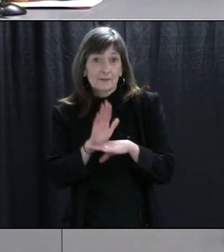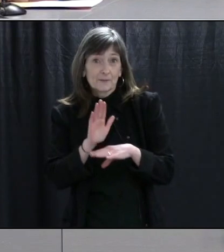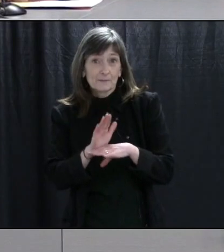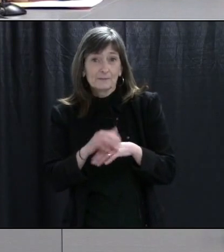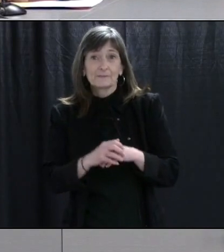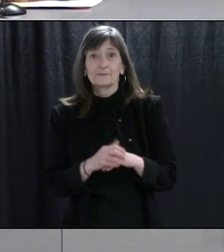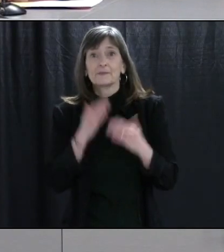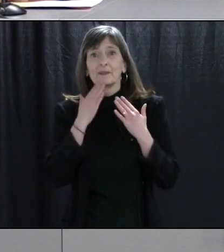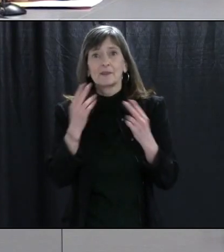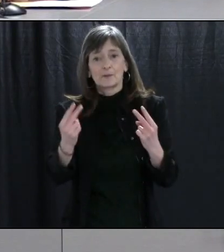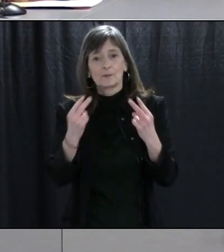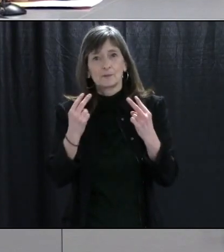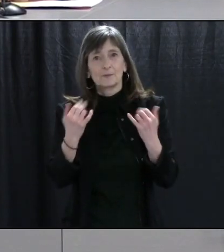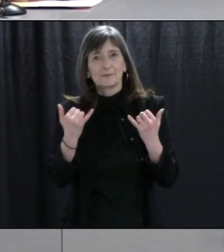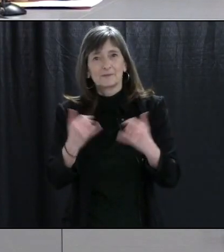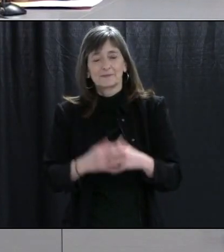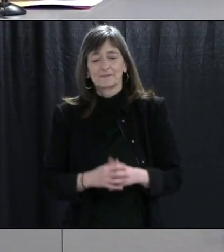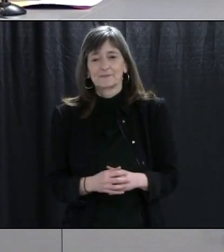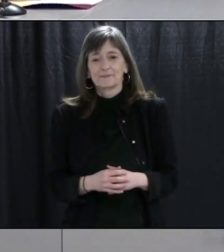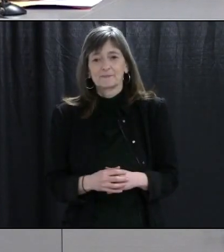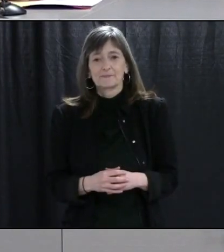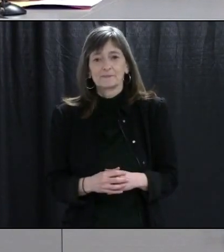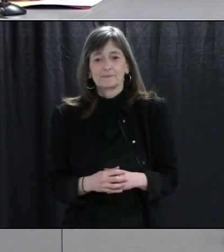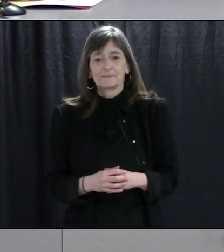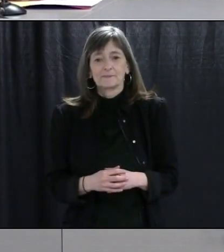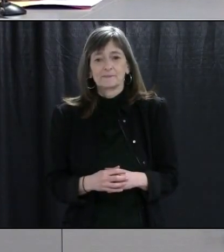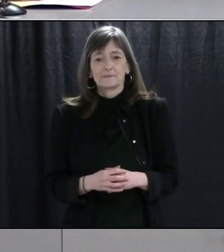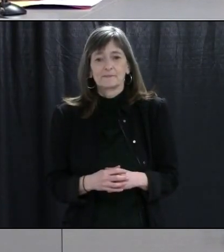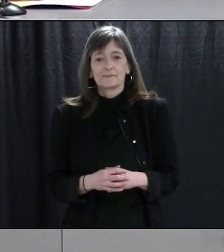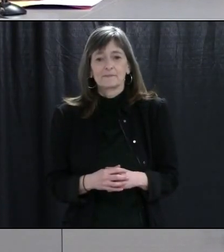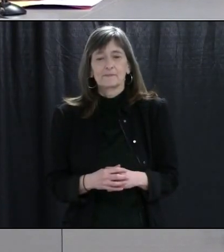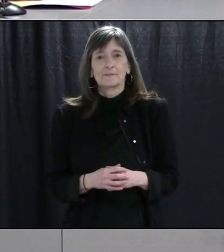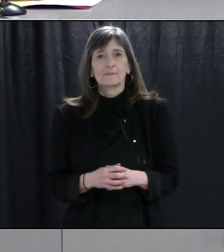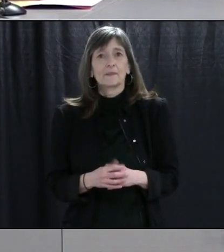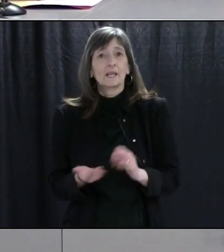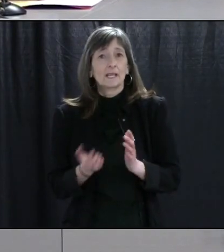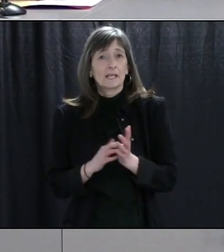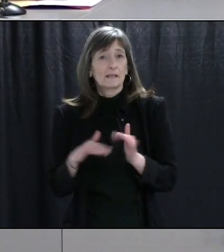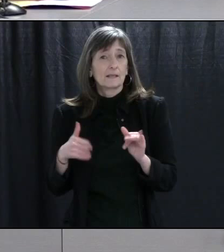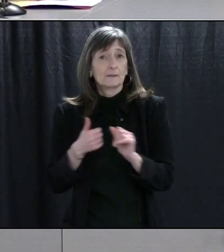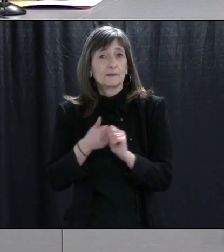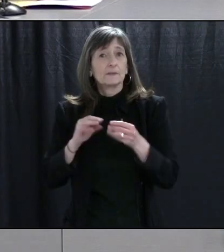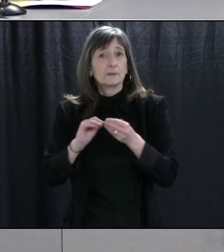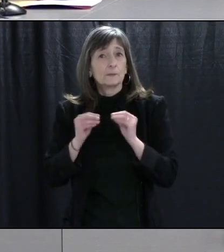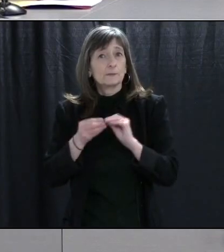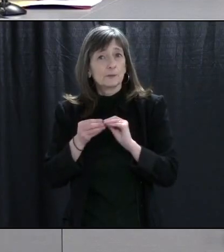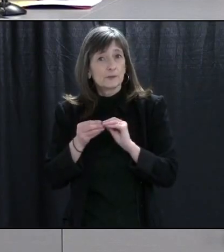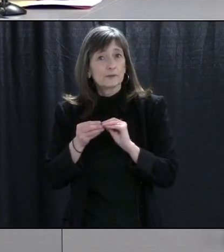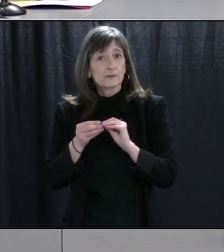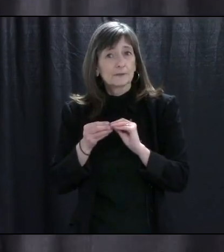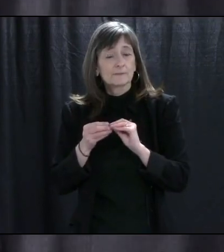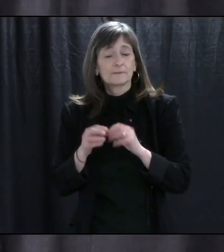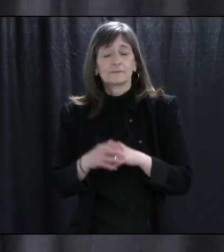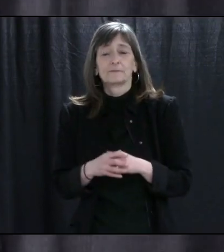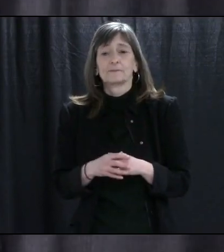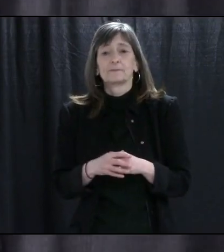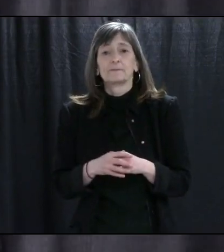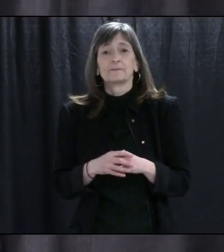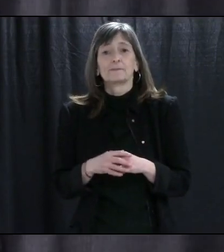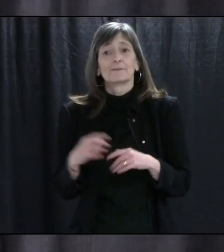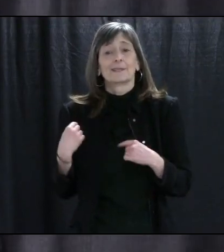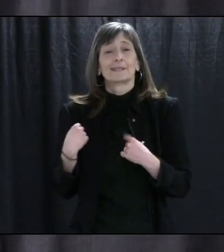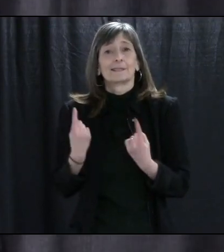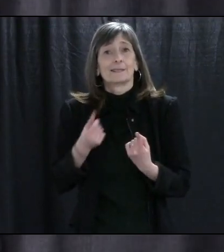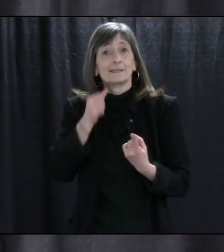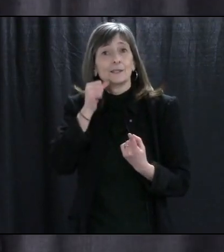everyone. Thanks for joining us again today. As per usual, I'll begin with an update on the number of cases in our province. Since the